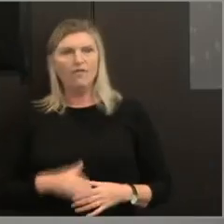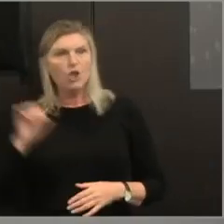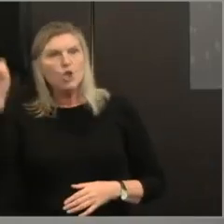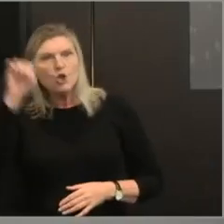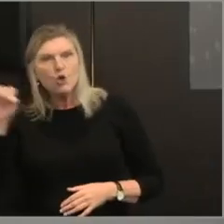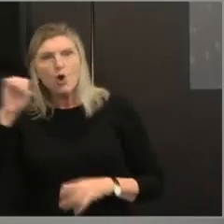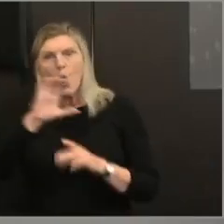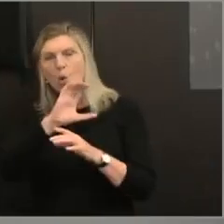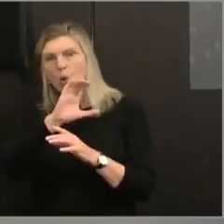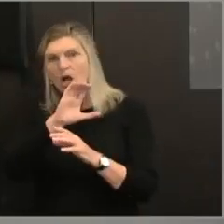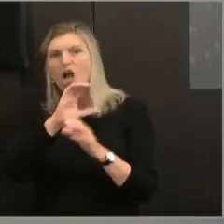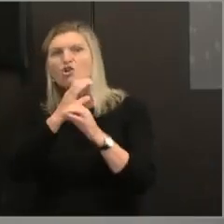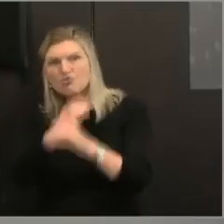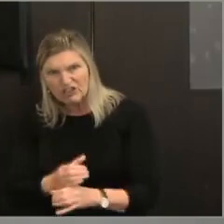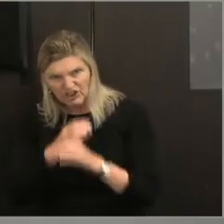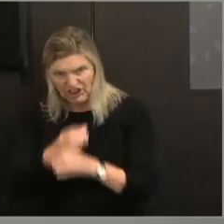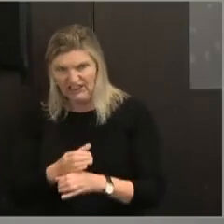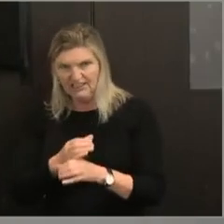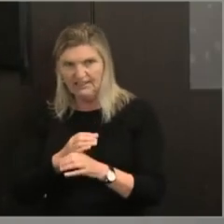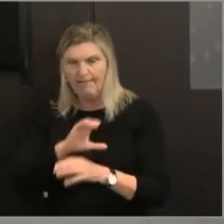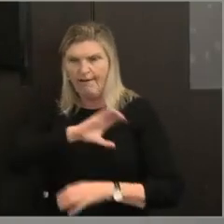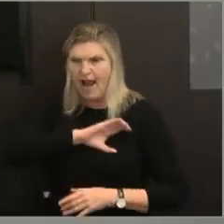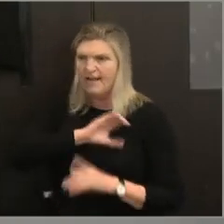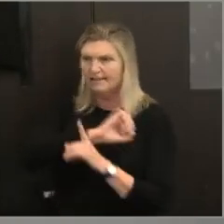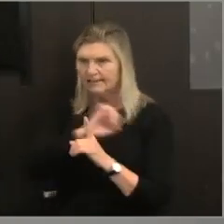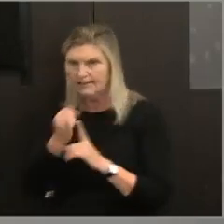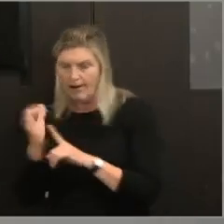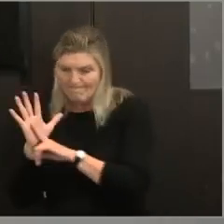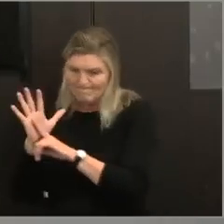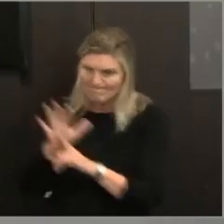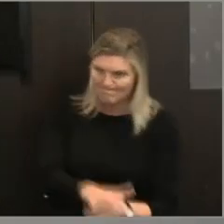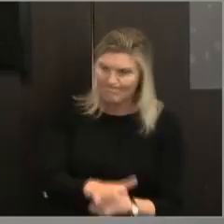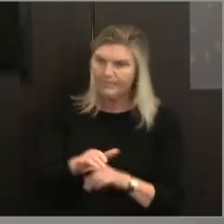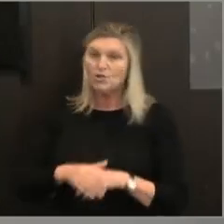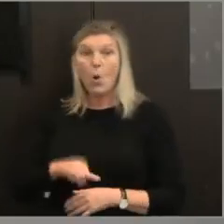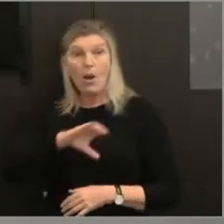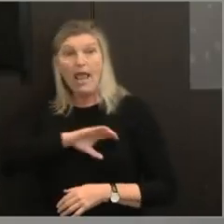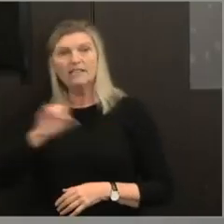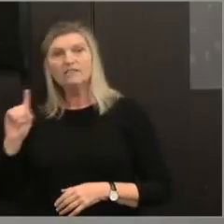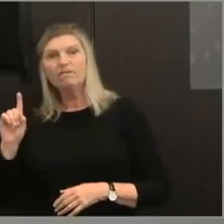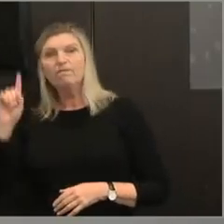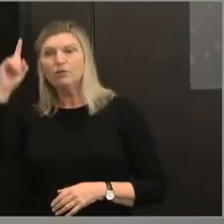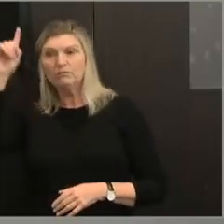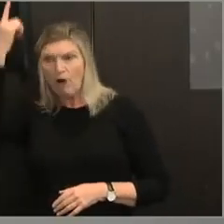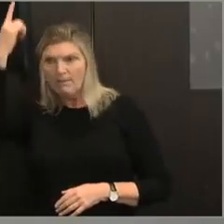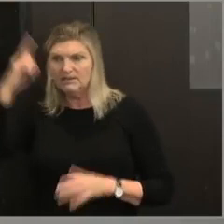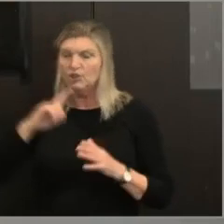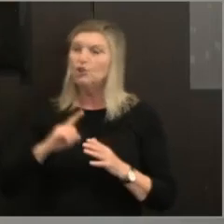Euro-Christian Canadian society, led by Canada's first Prime Minister, Sir John A.